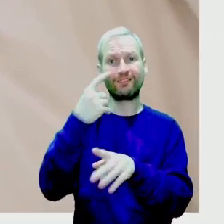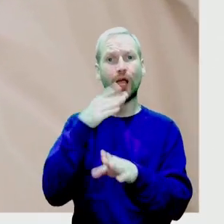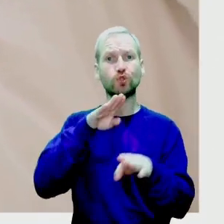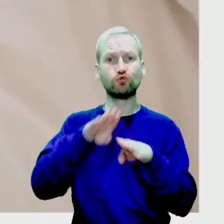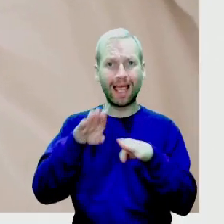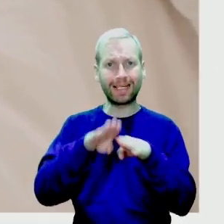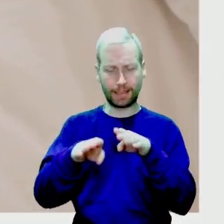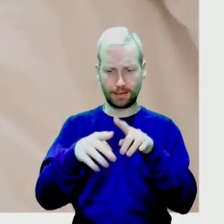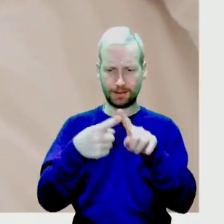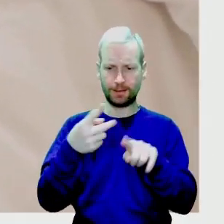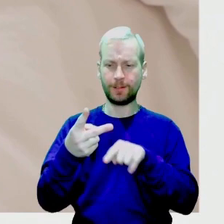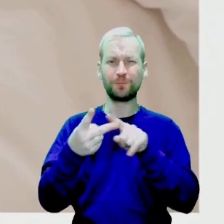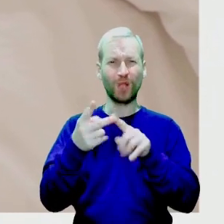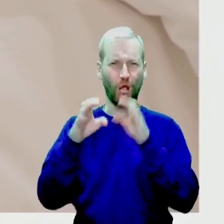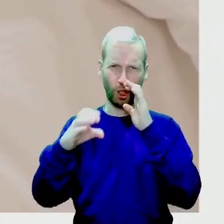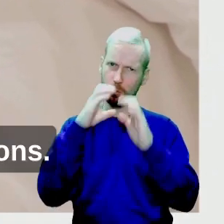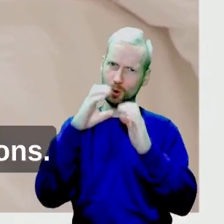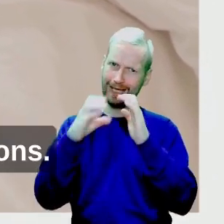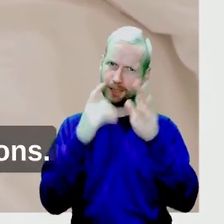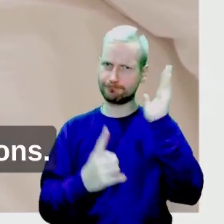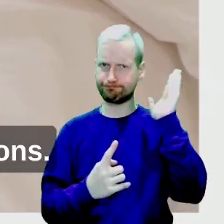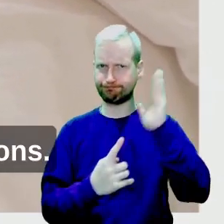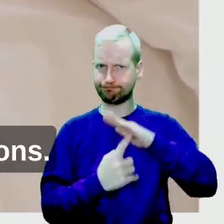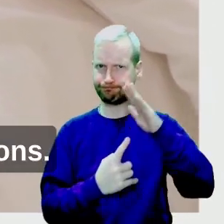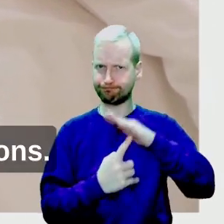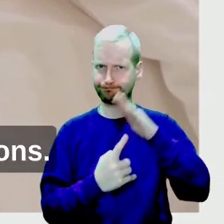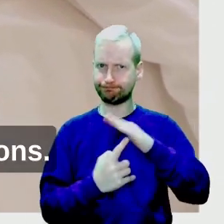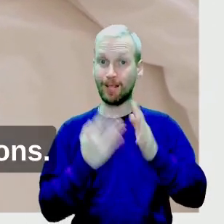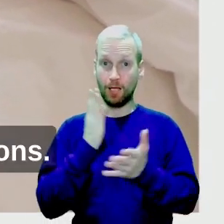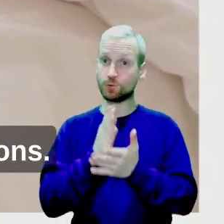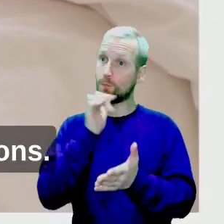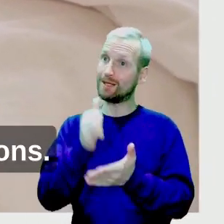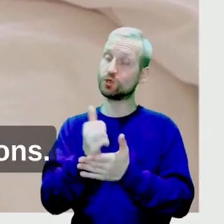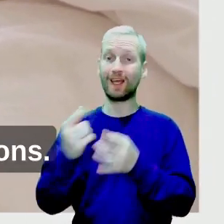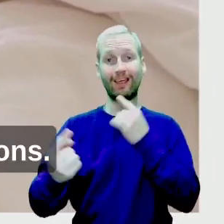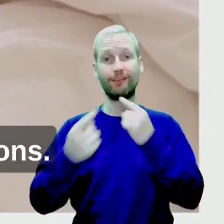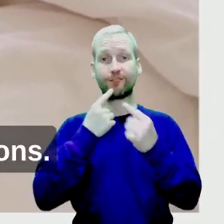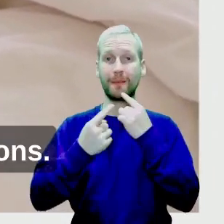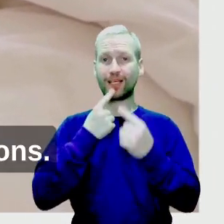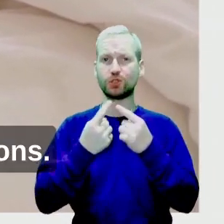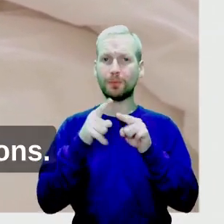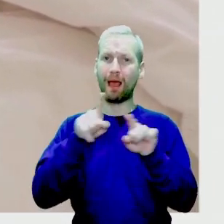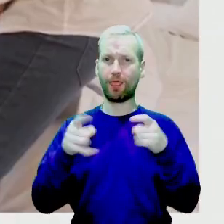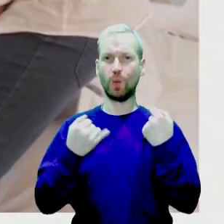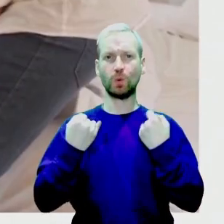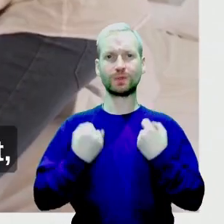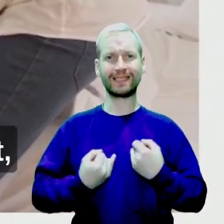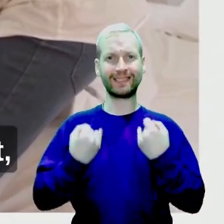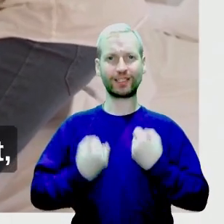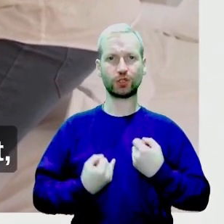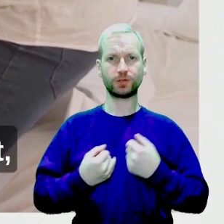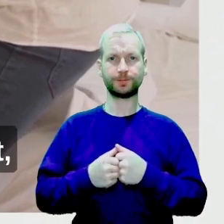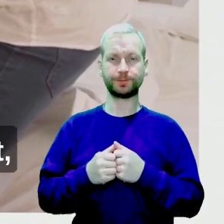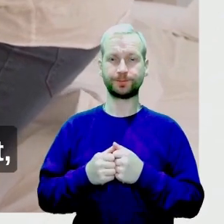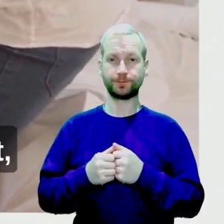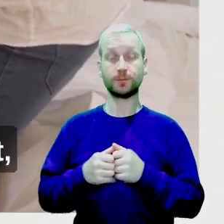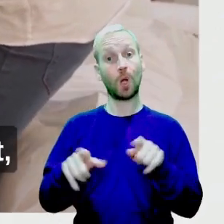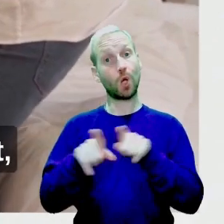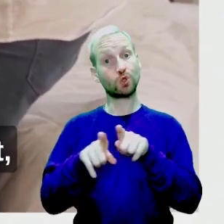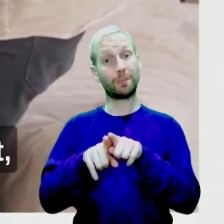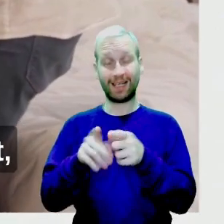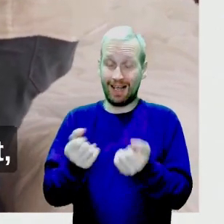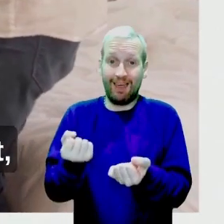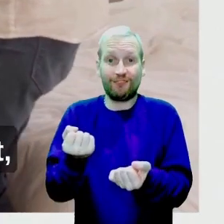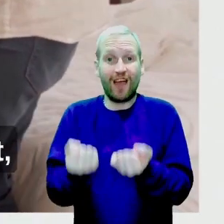was needed, as well as a greater availability of knowledge and information about these conditions. We also evaluated